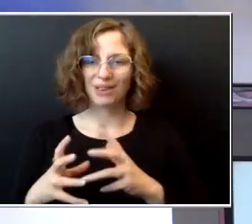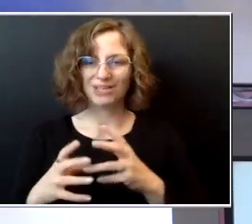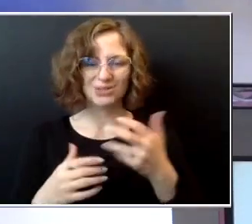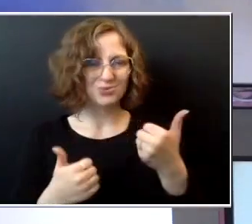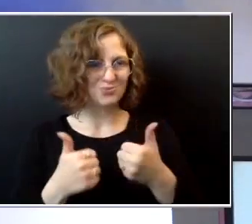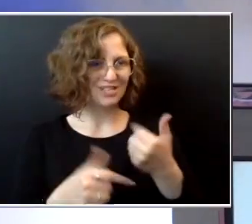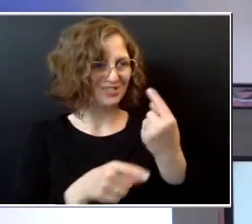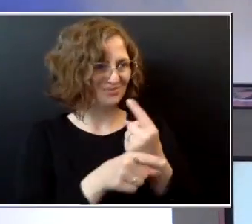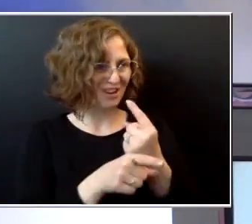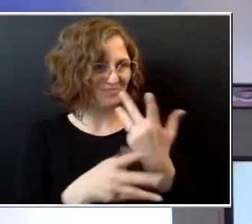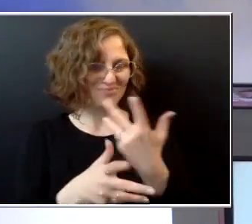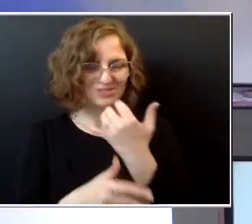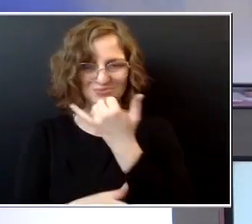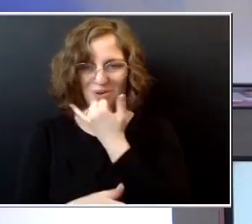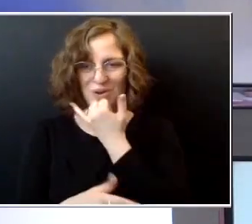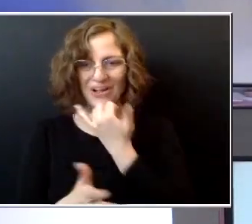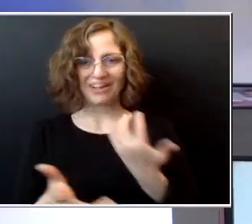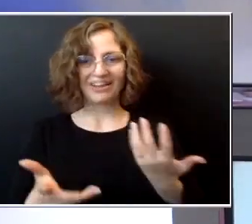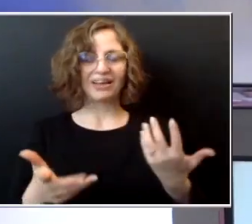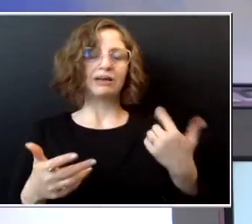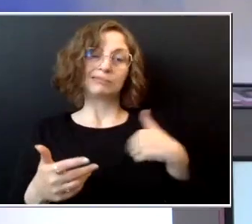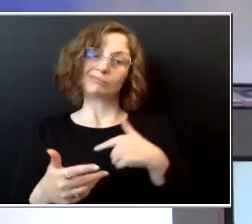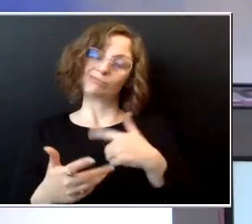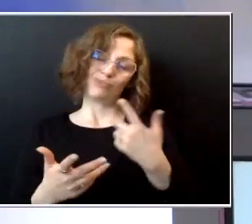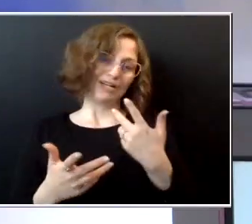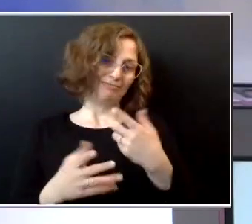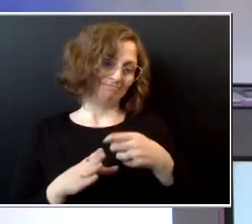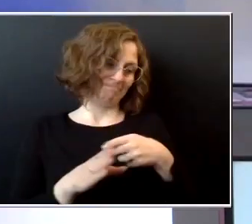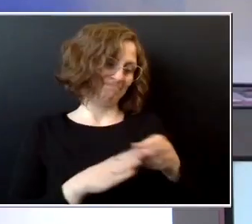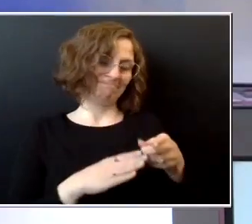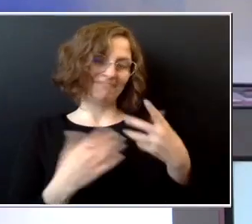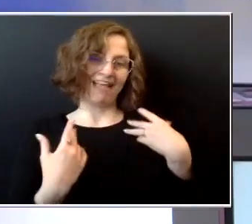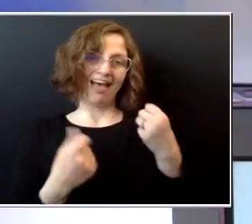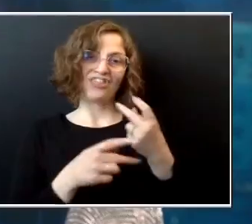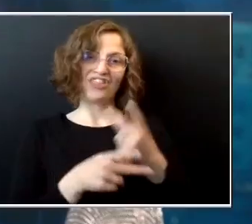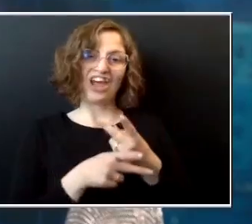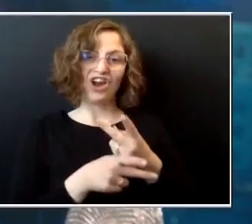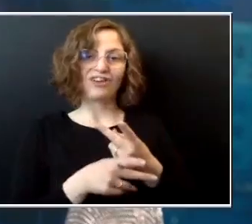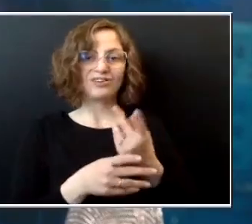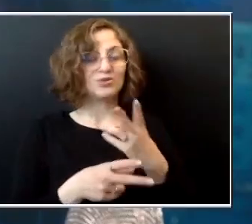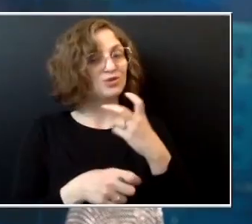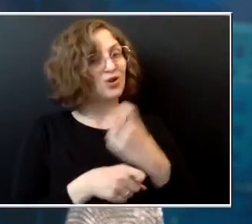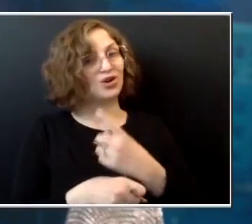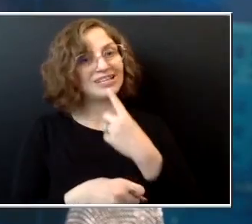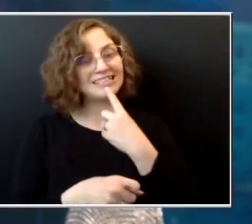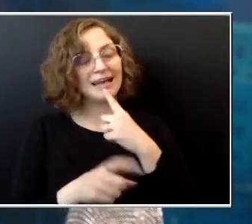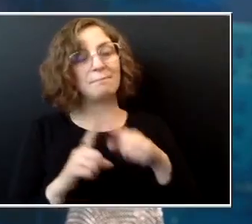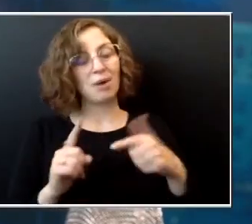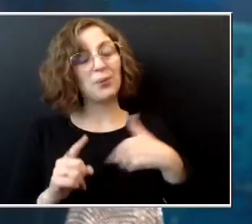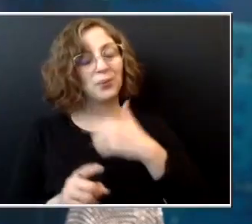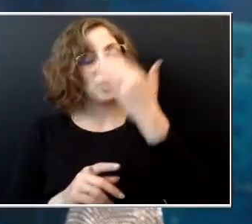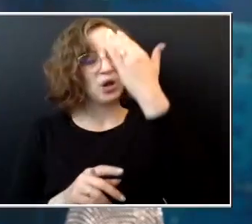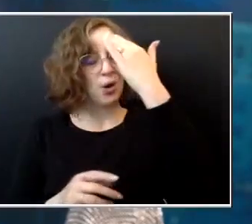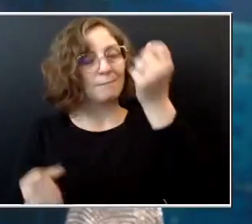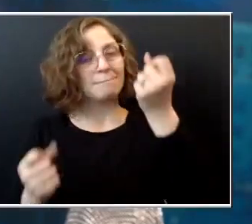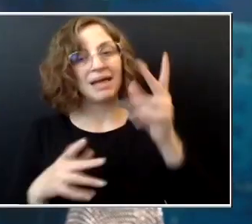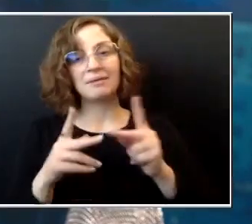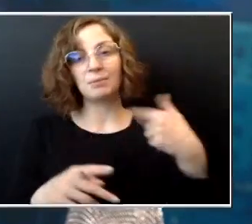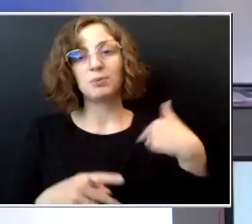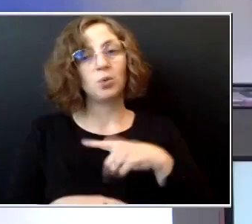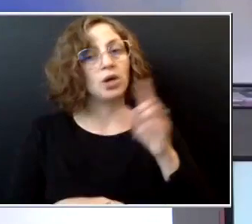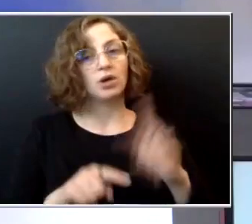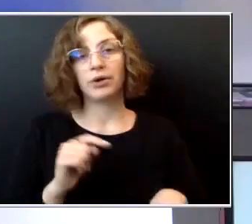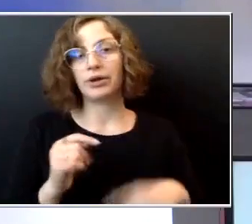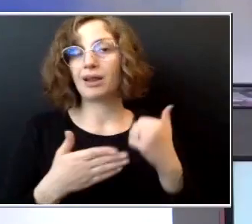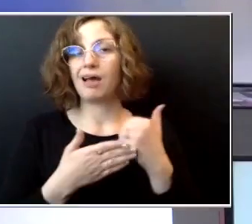healthcare, so it's hard to say what's right and what's wrong. What we know is there were a lot of people we couldn't help during the height of this pandemic. It